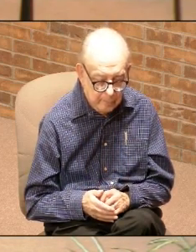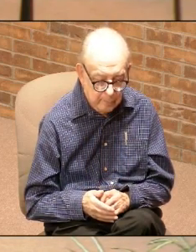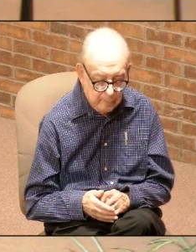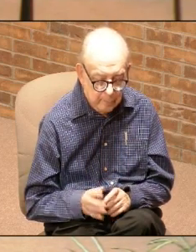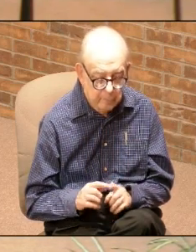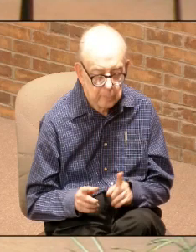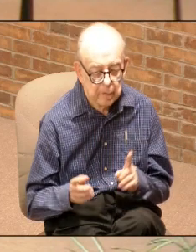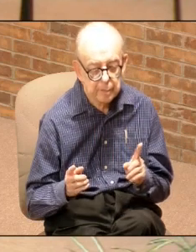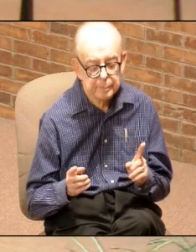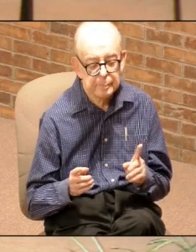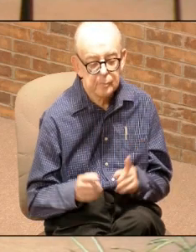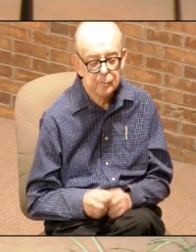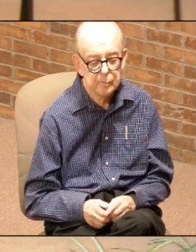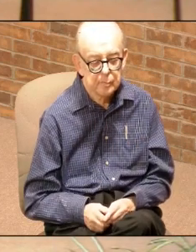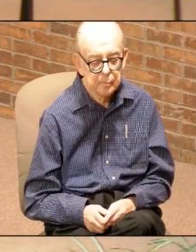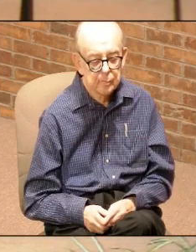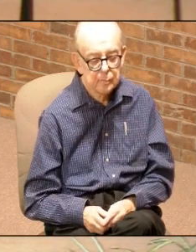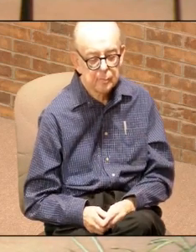But